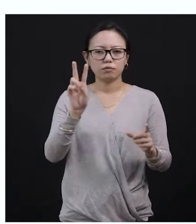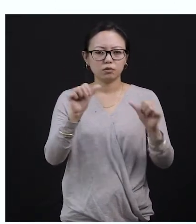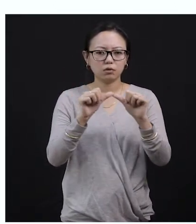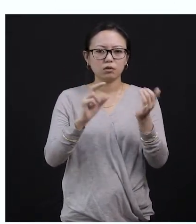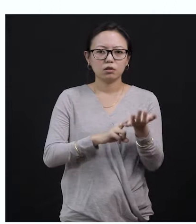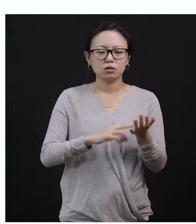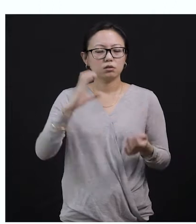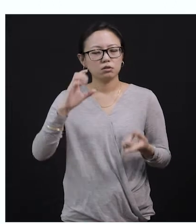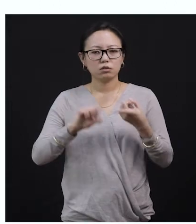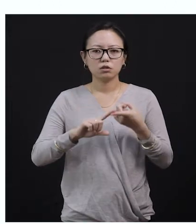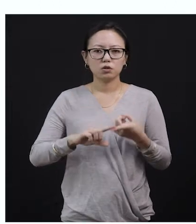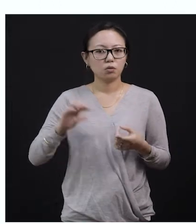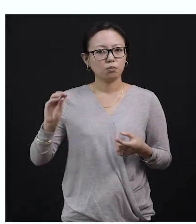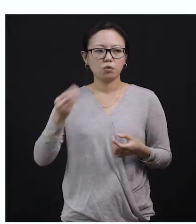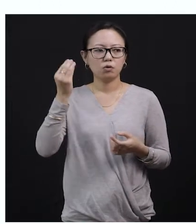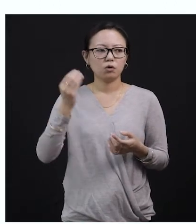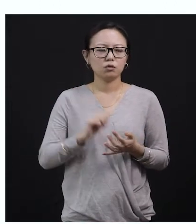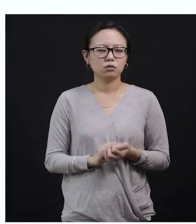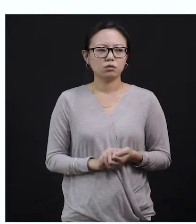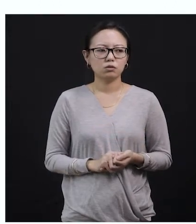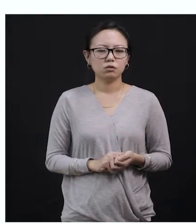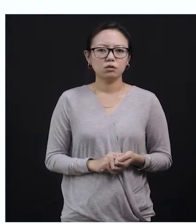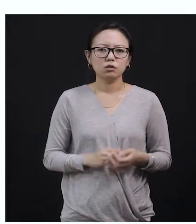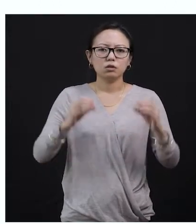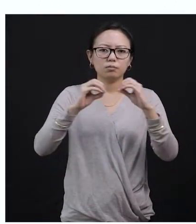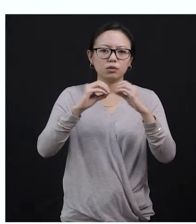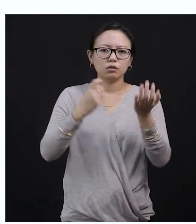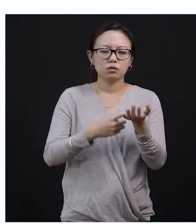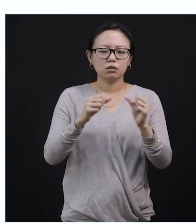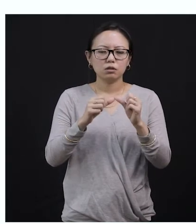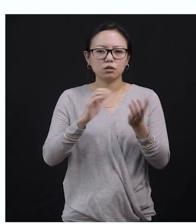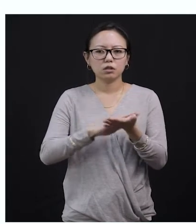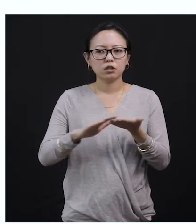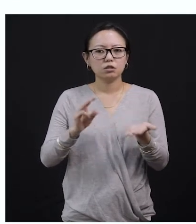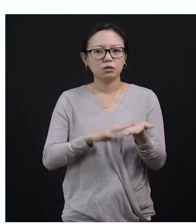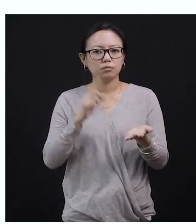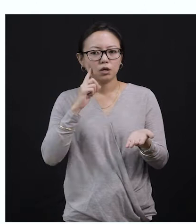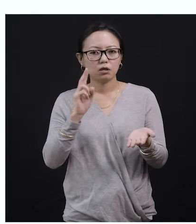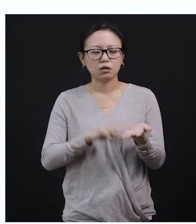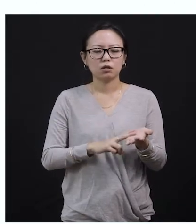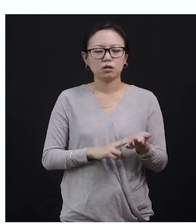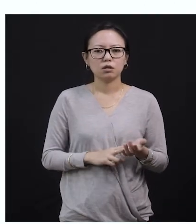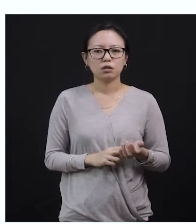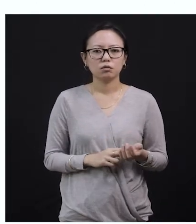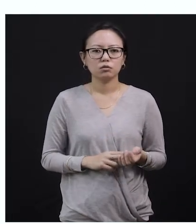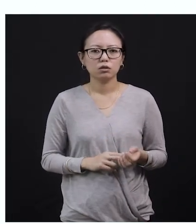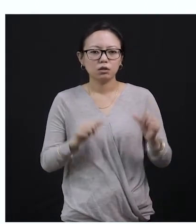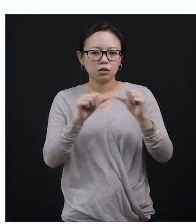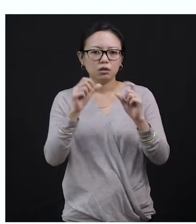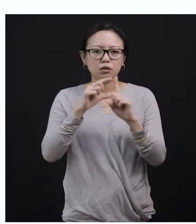an advisor for the king, and the Brahmin used to give advices to the king, okay? And also there were